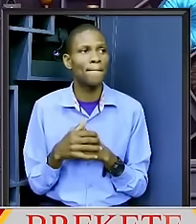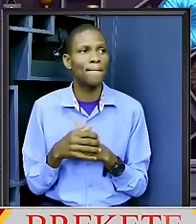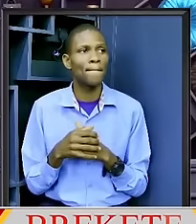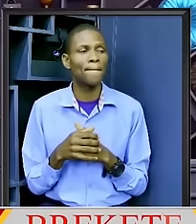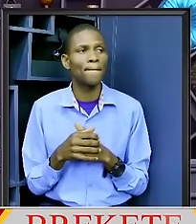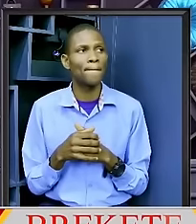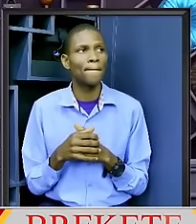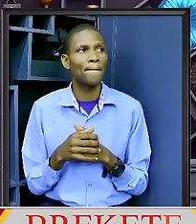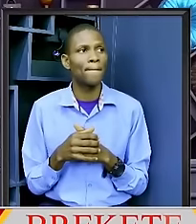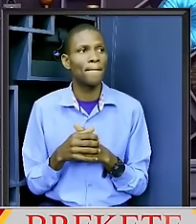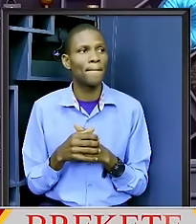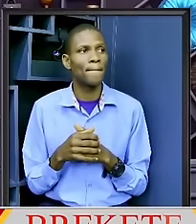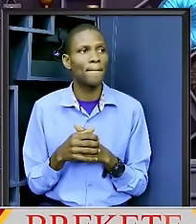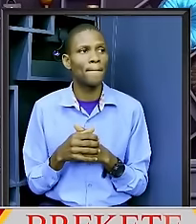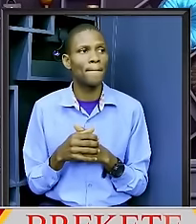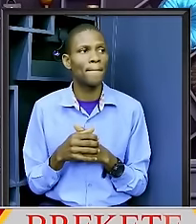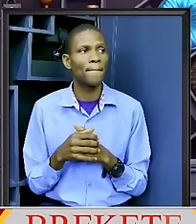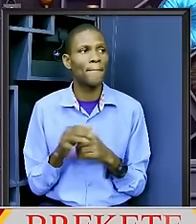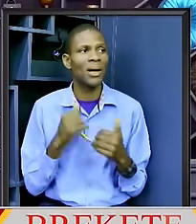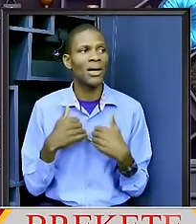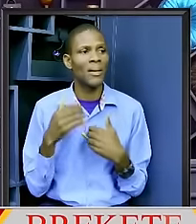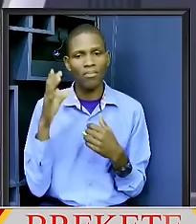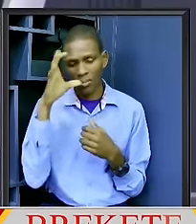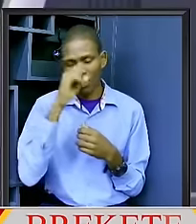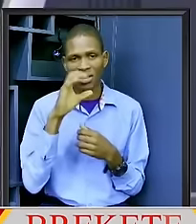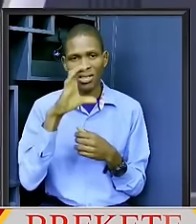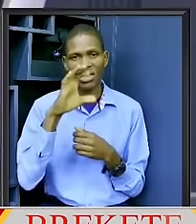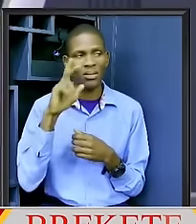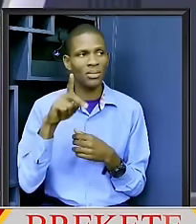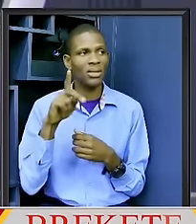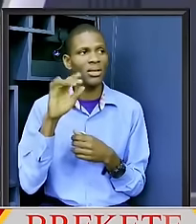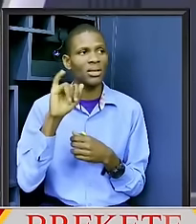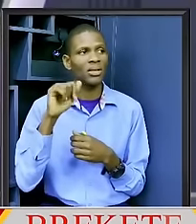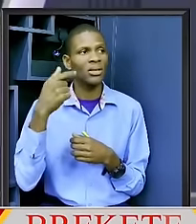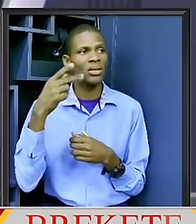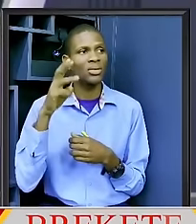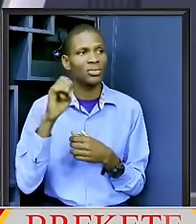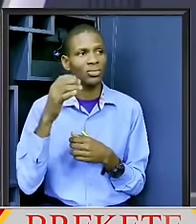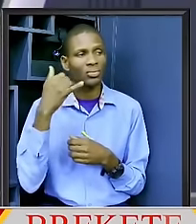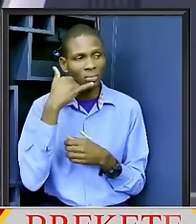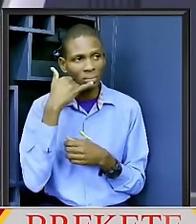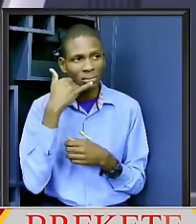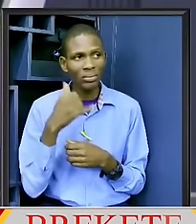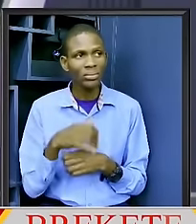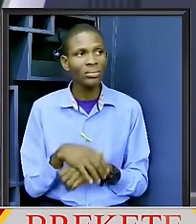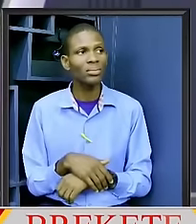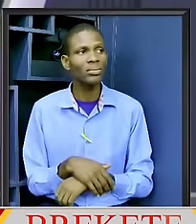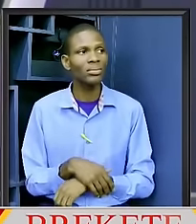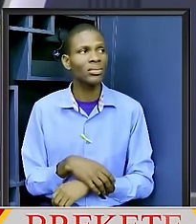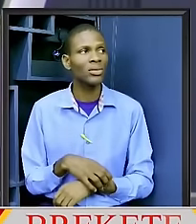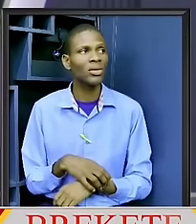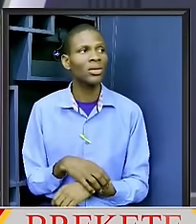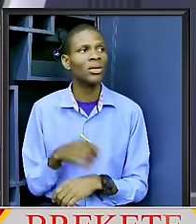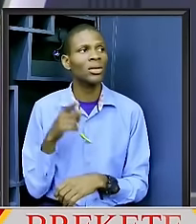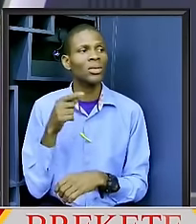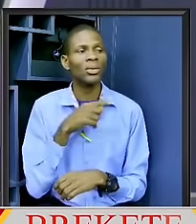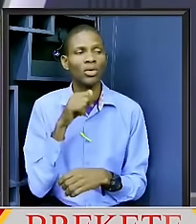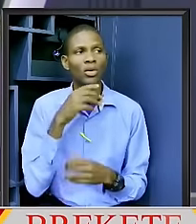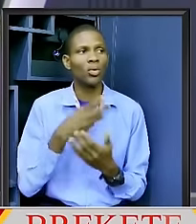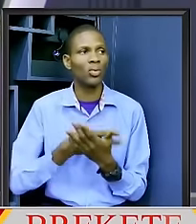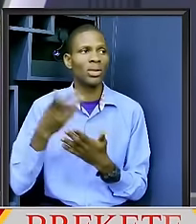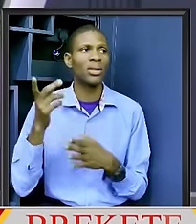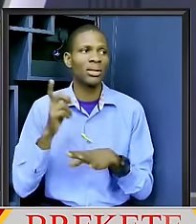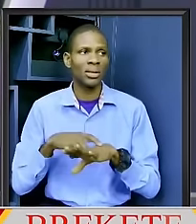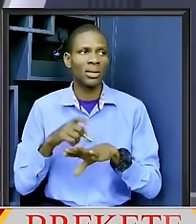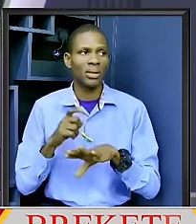make I. Okay, I don't miss CP Igwe's call. We no go over waste